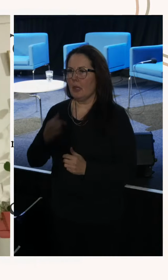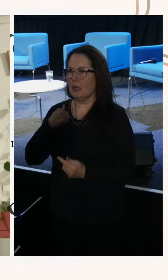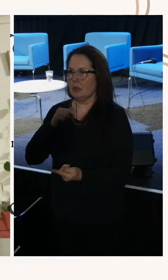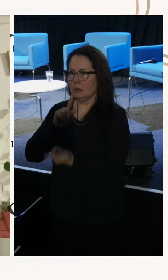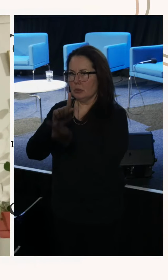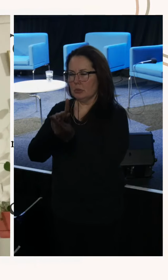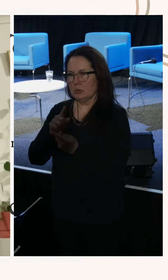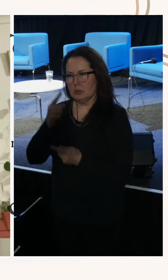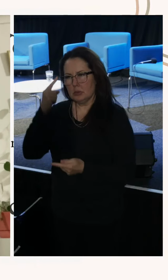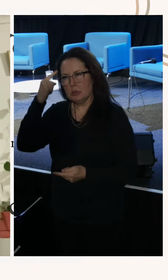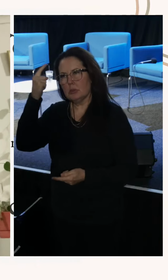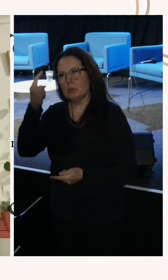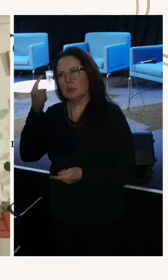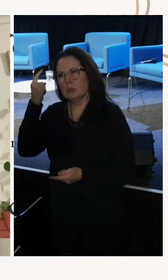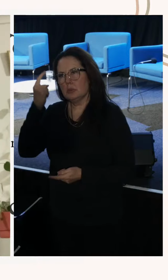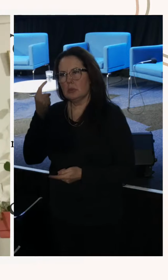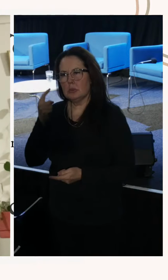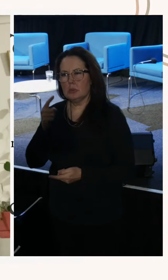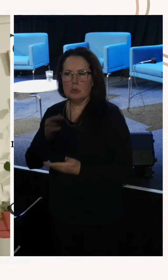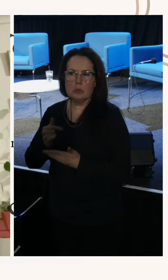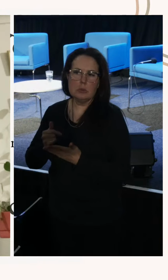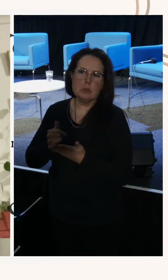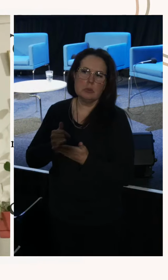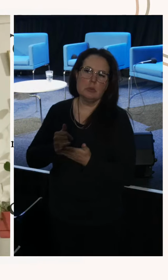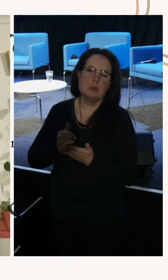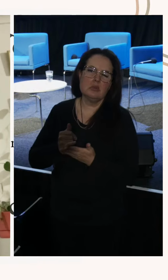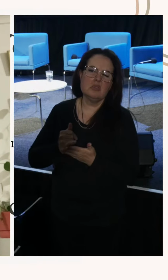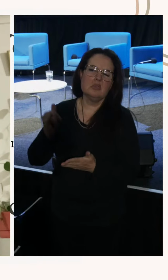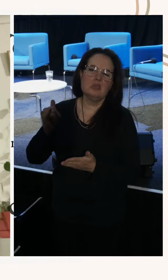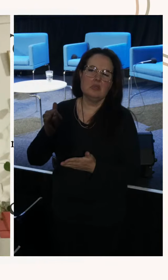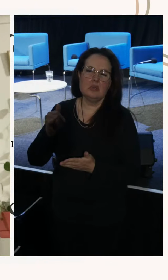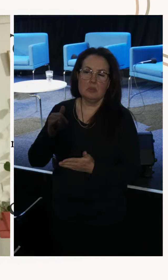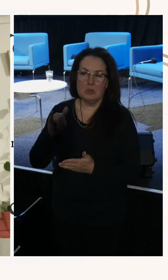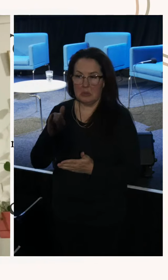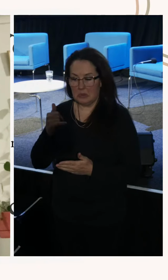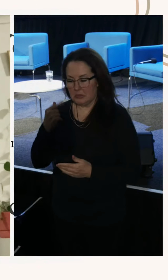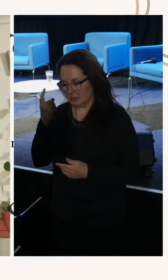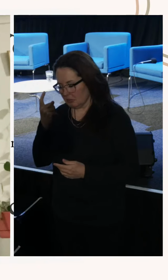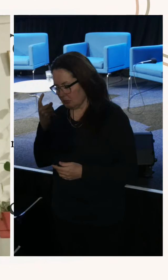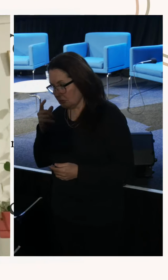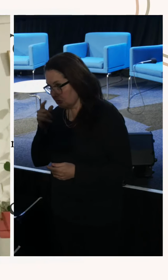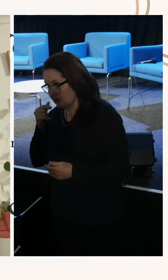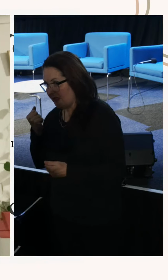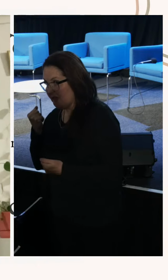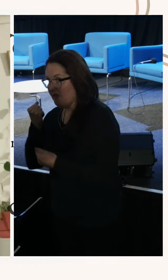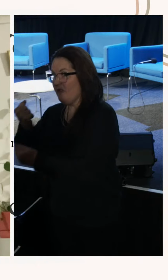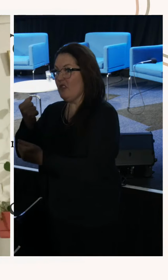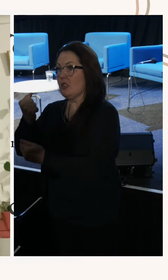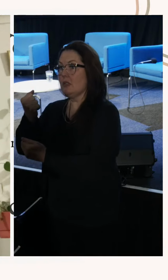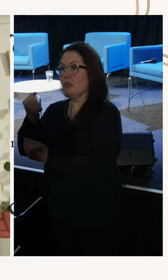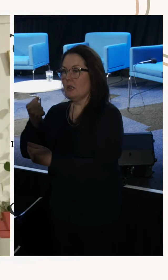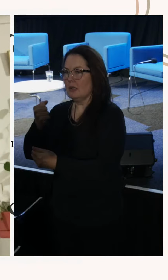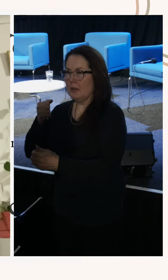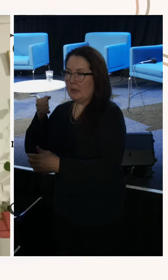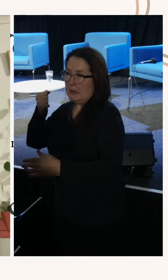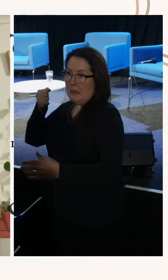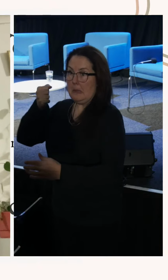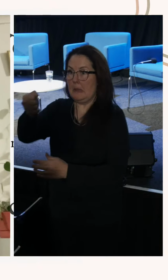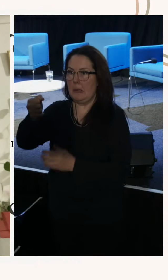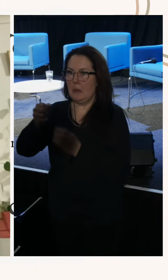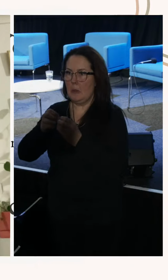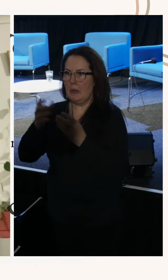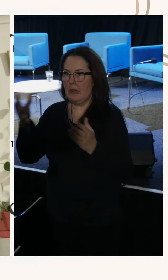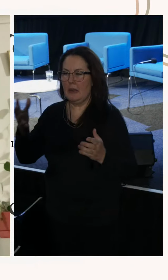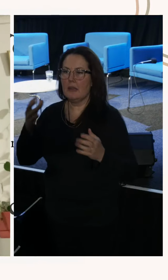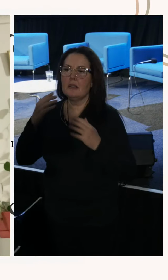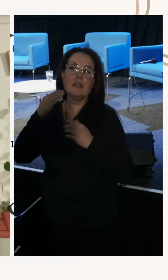and pondered how in different circumstances I would fight them. Physically, I thought about punching them in the neck. But civility prevents